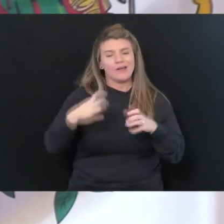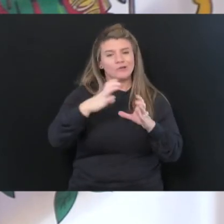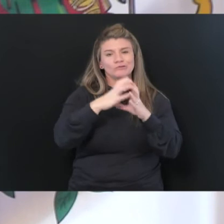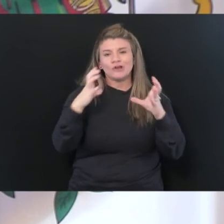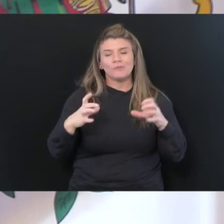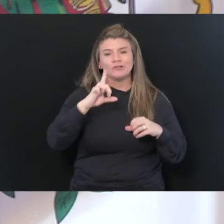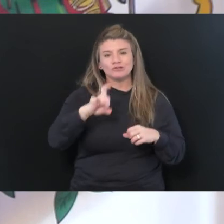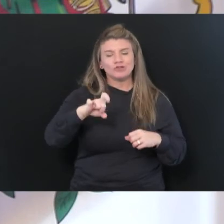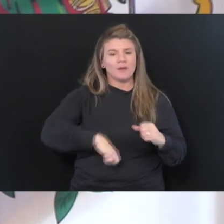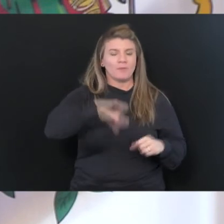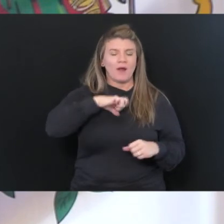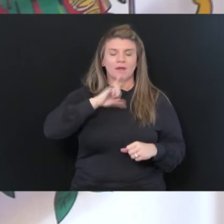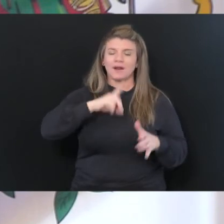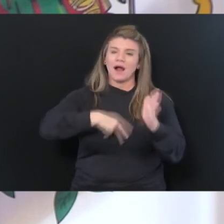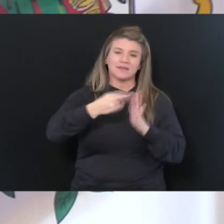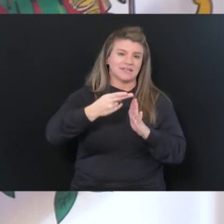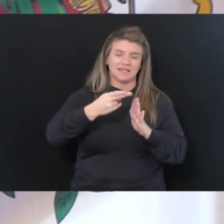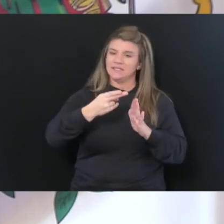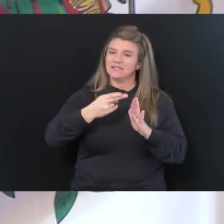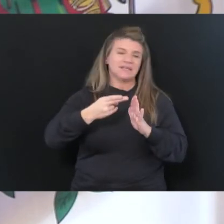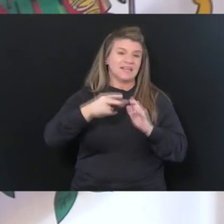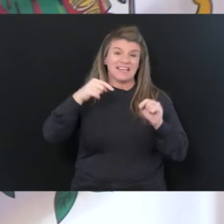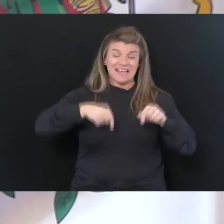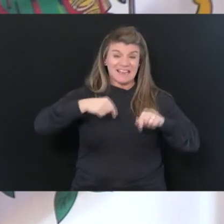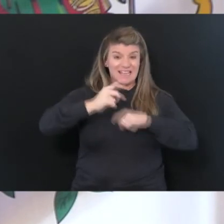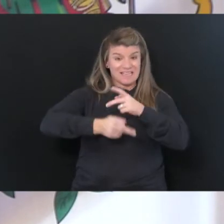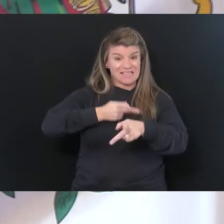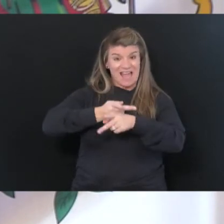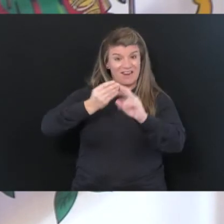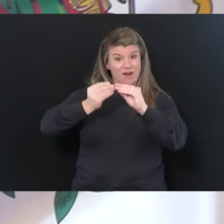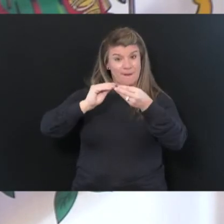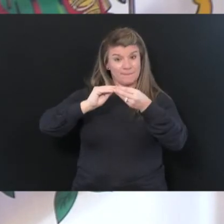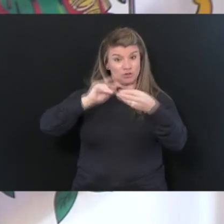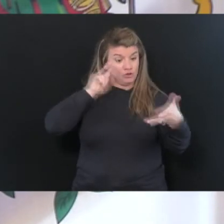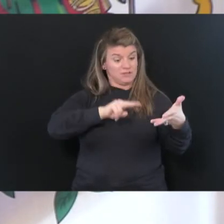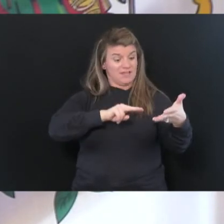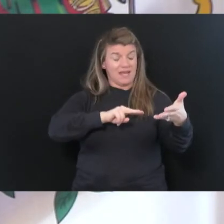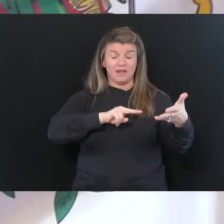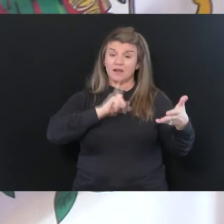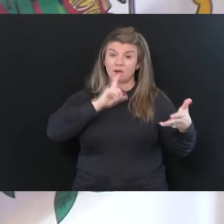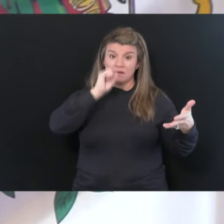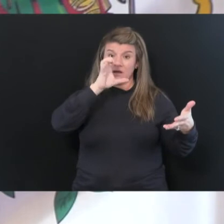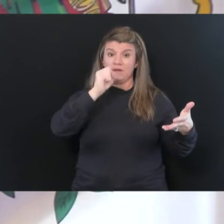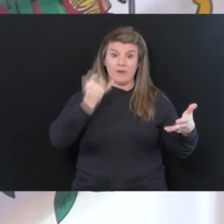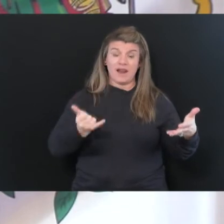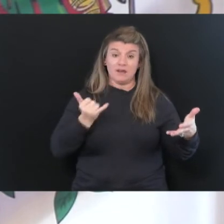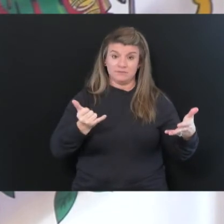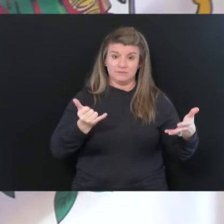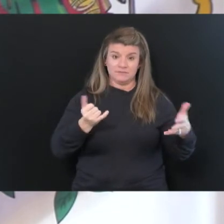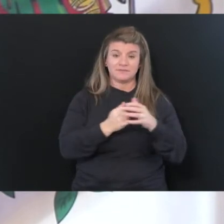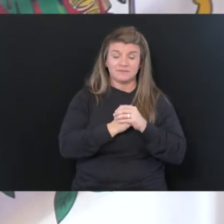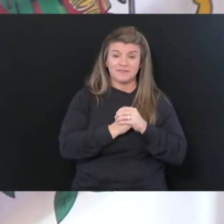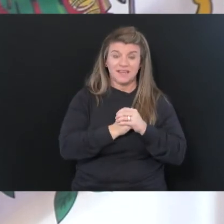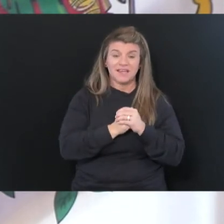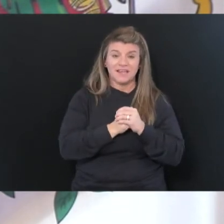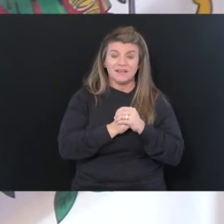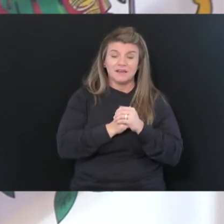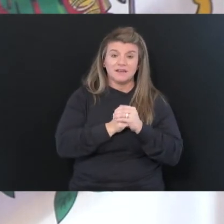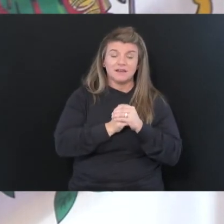proud. Honest to Pete, these kind of numbers are unheard of. And don't let somebody, you